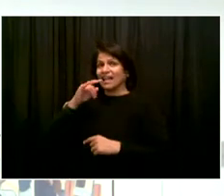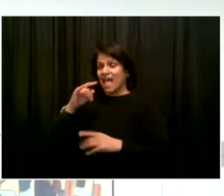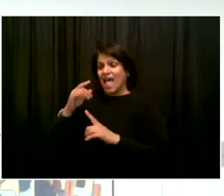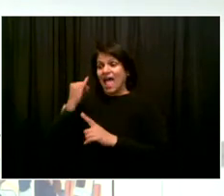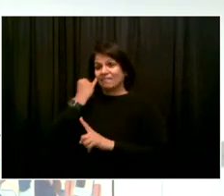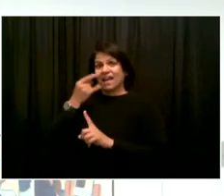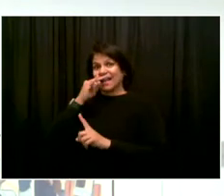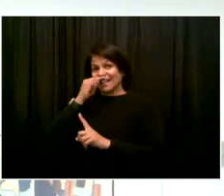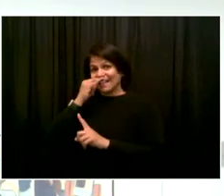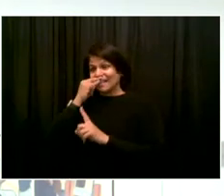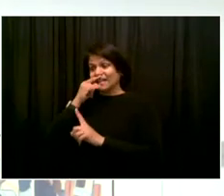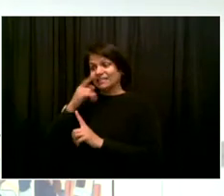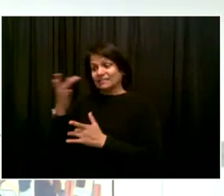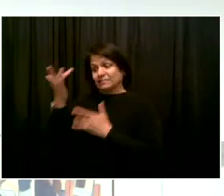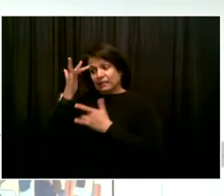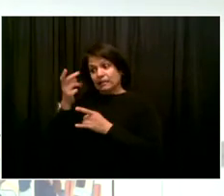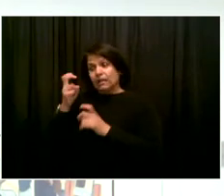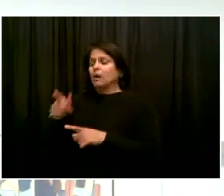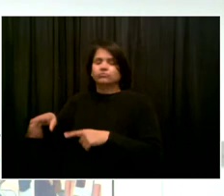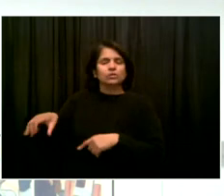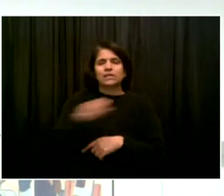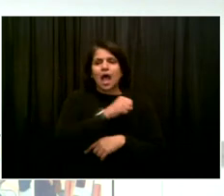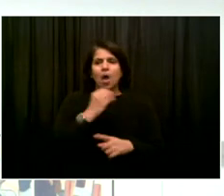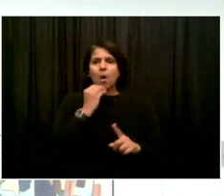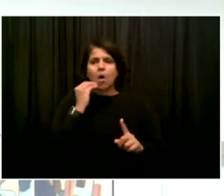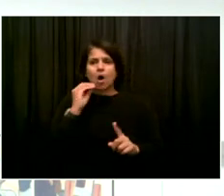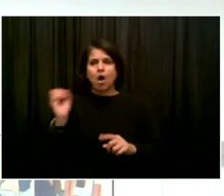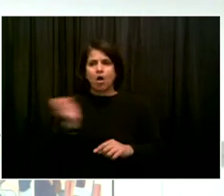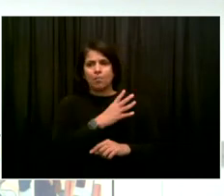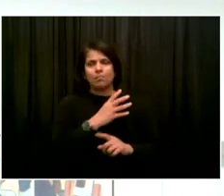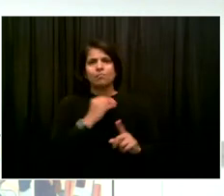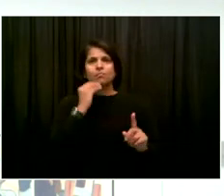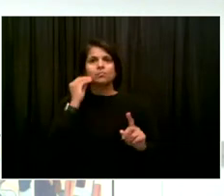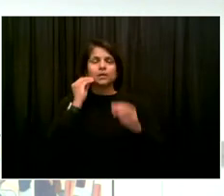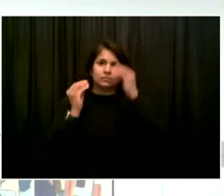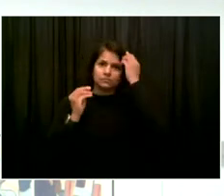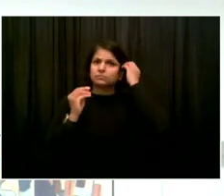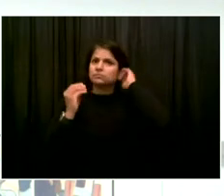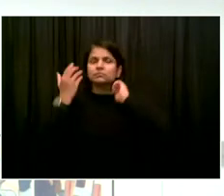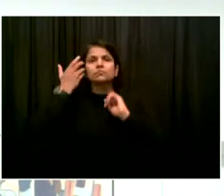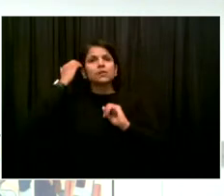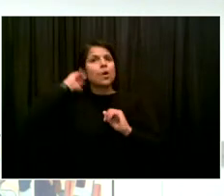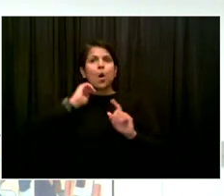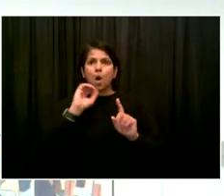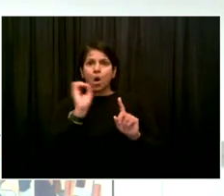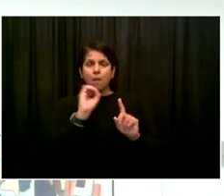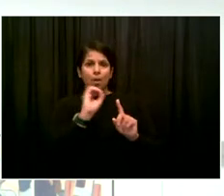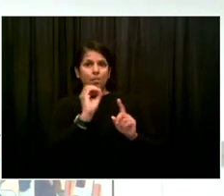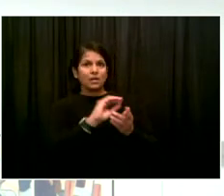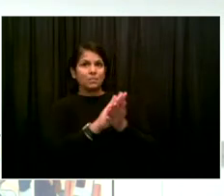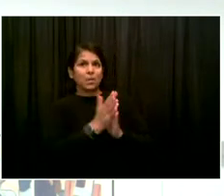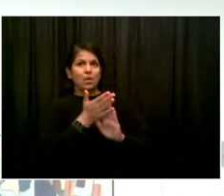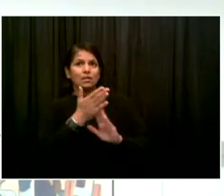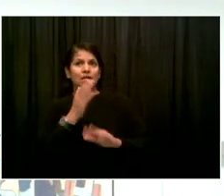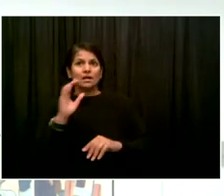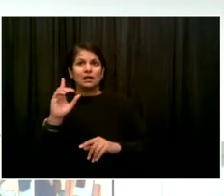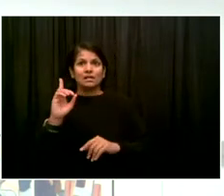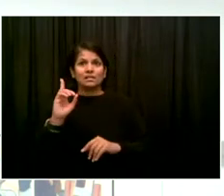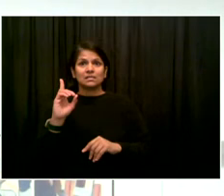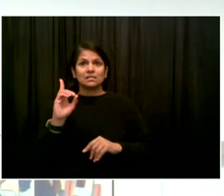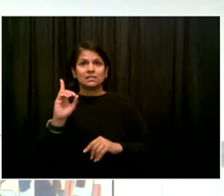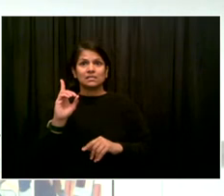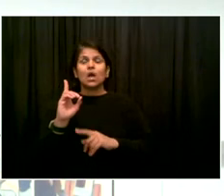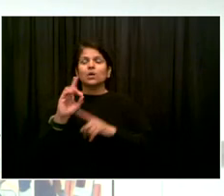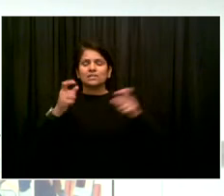become somewhat higher due to Omicron becoming dominant, we estimate that in schools, about 98% of